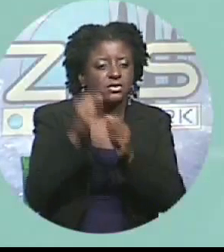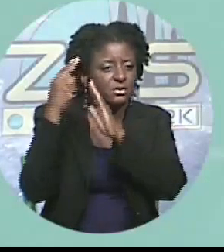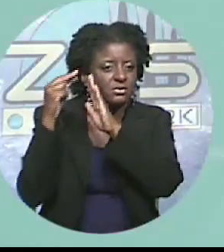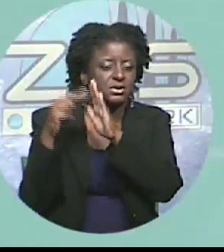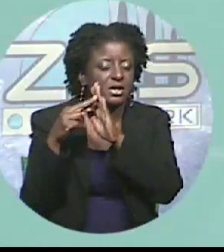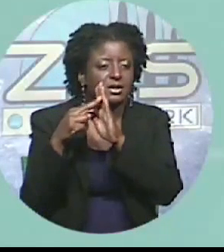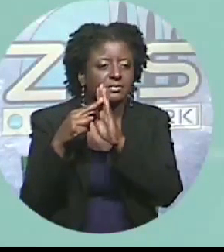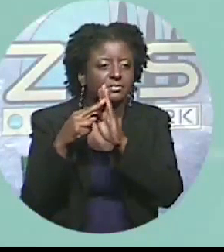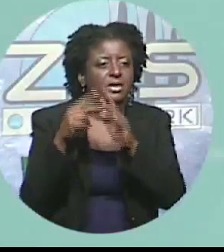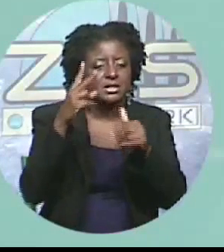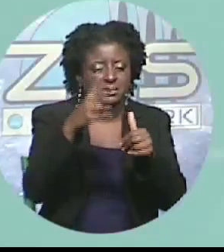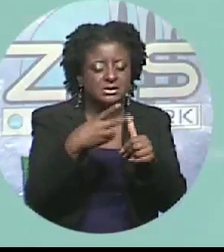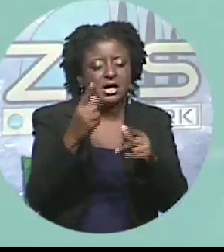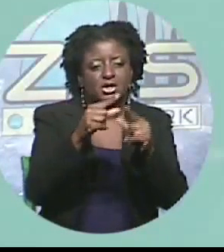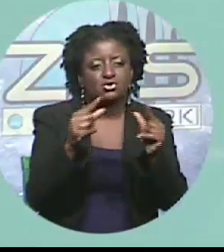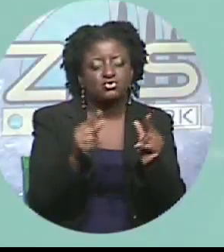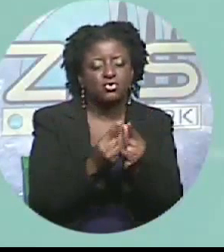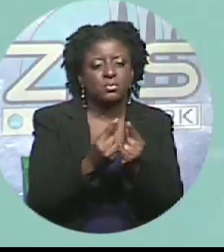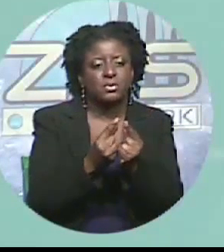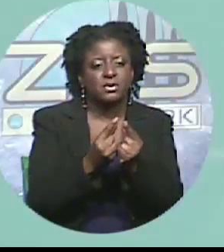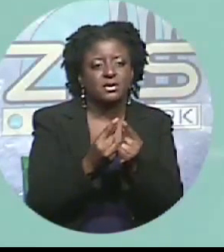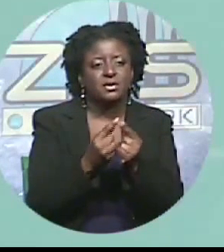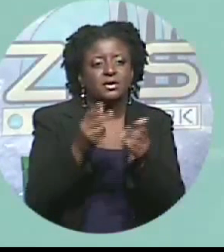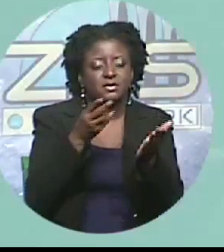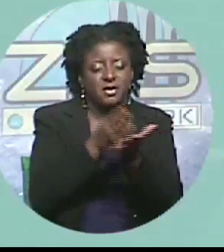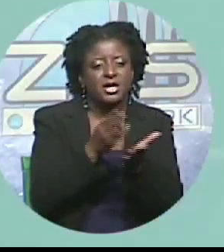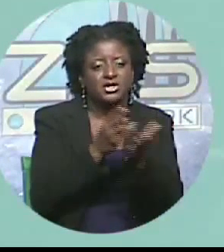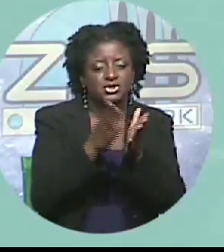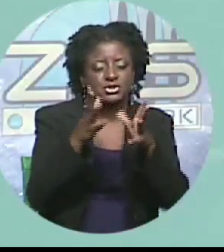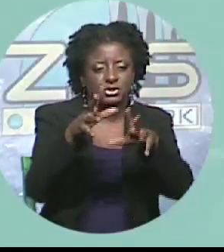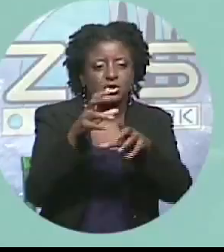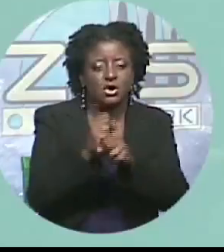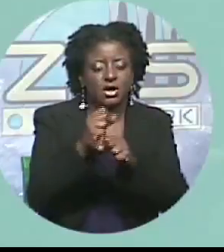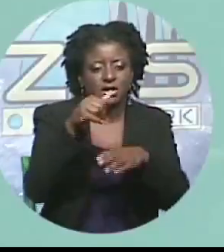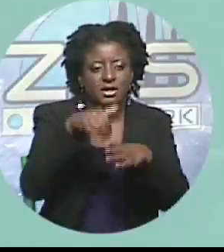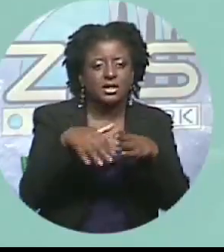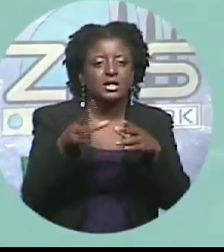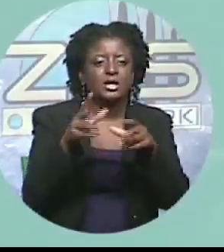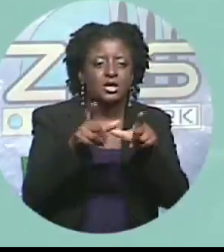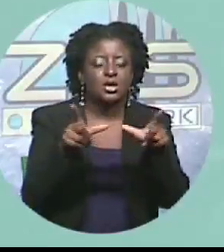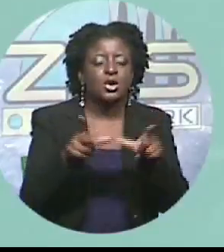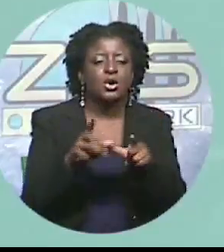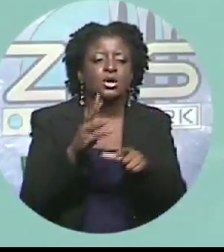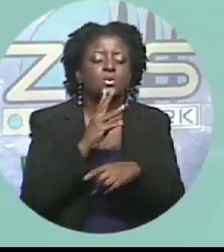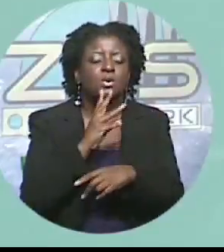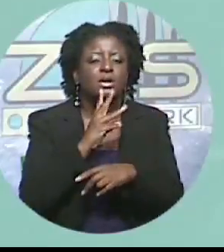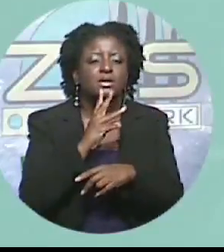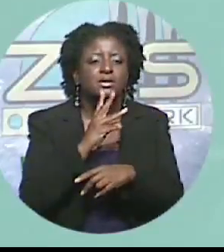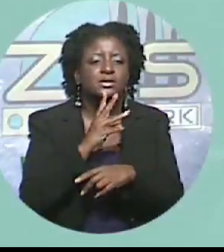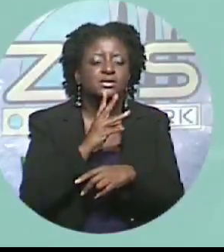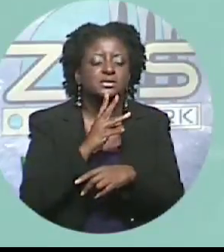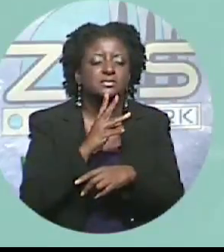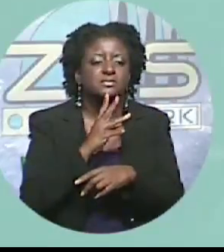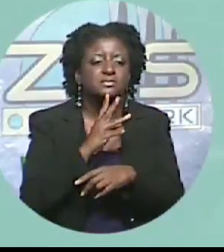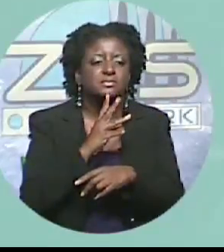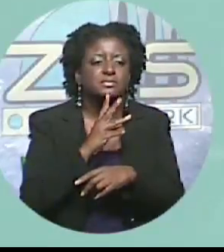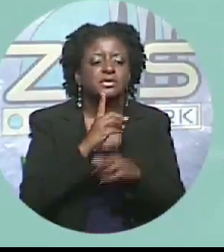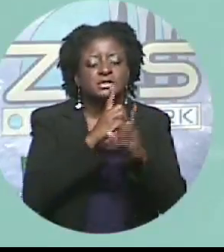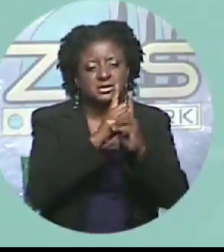A second group of Haitian migrants apprehended in local waters. The Royal Bahamas Defense Force patrol vessel, Her Majesty's ship, Leon